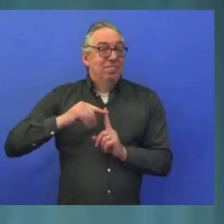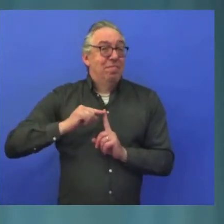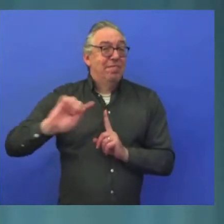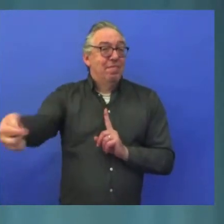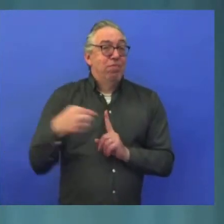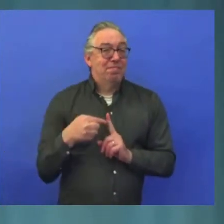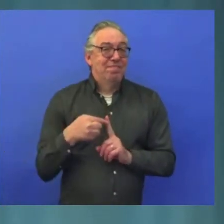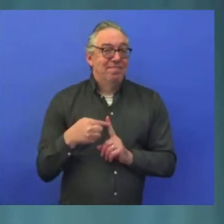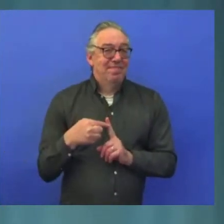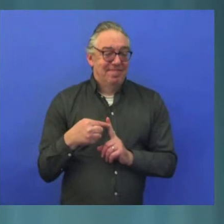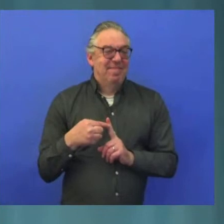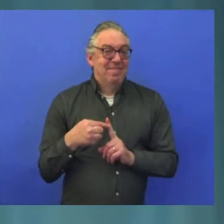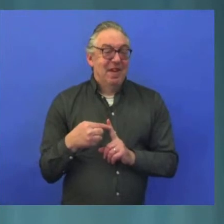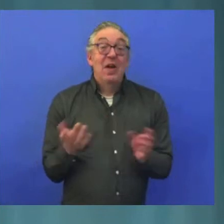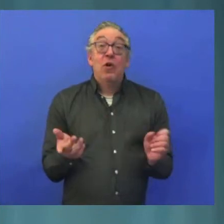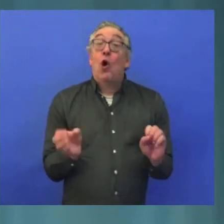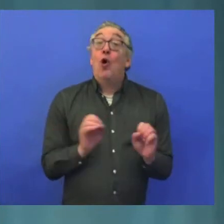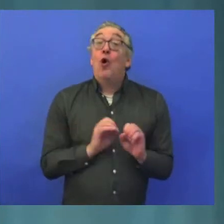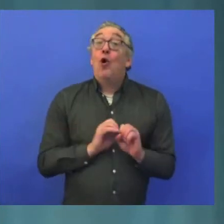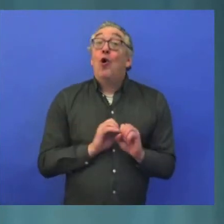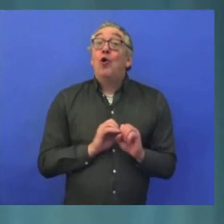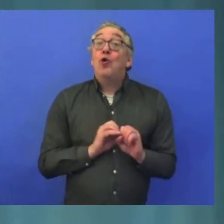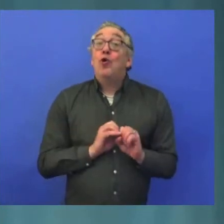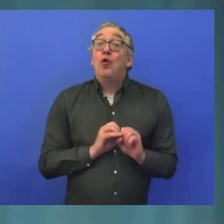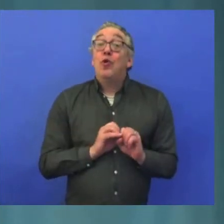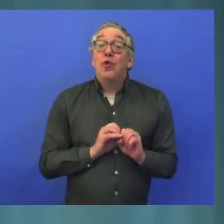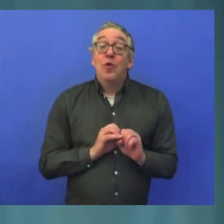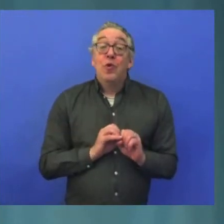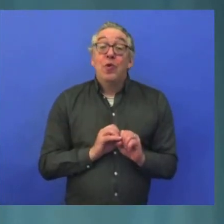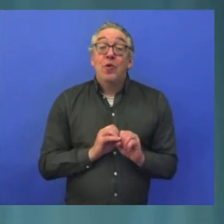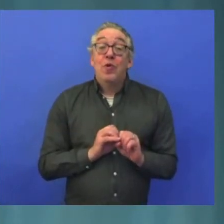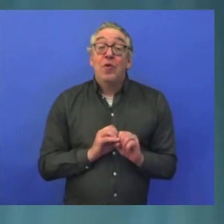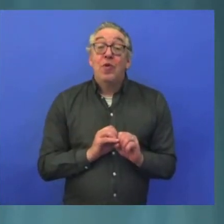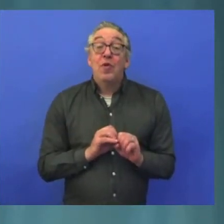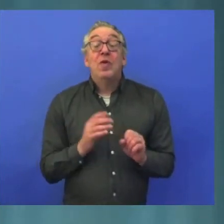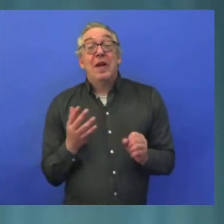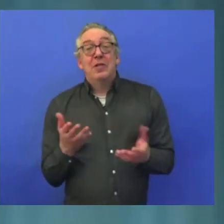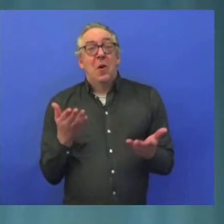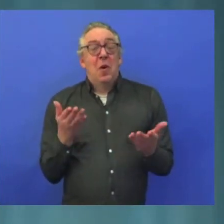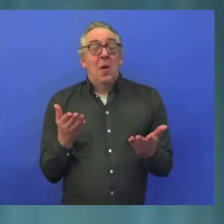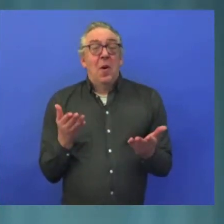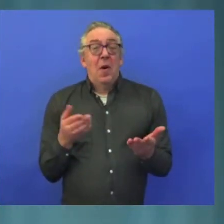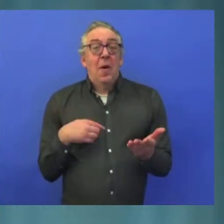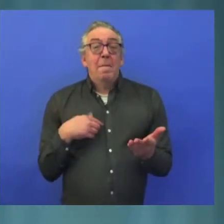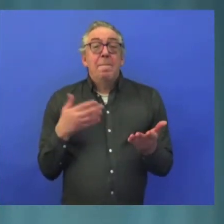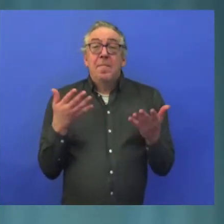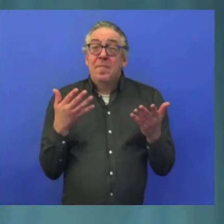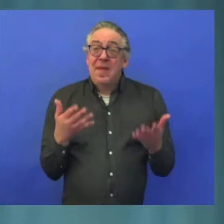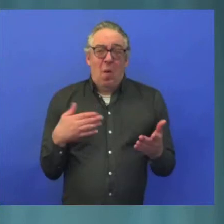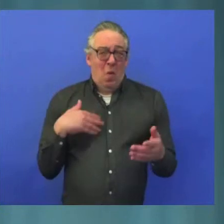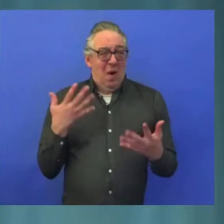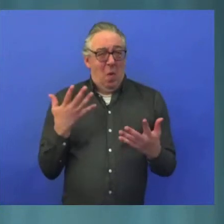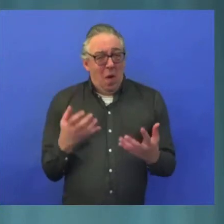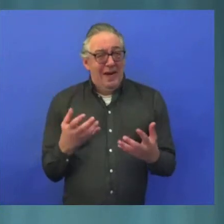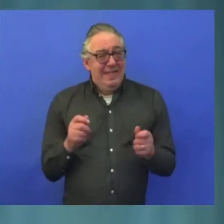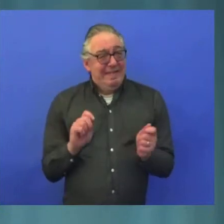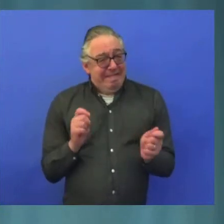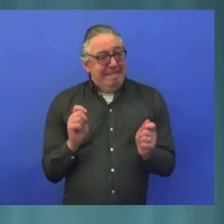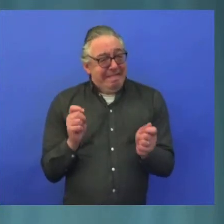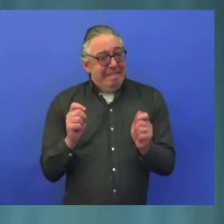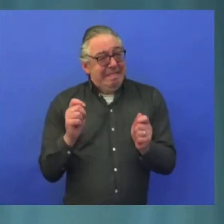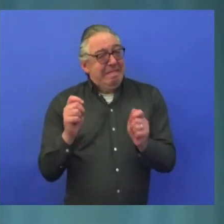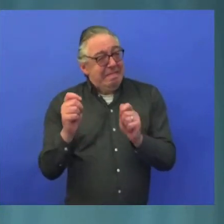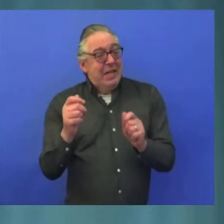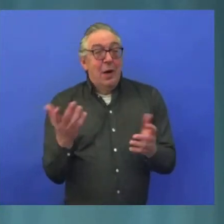at stairs downwards. So because of this, we're always working to improve it. So I like to compare it with